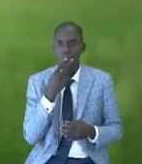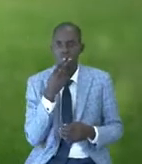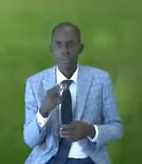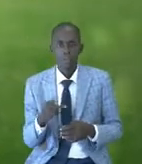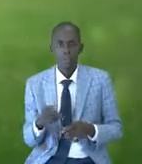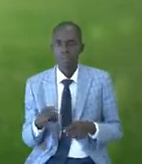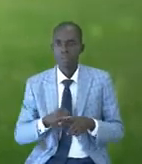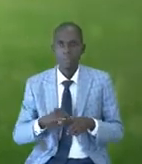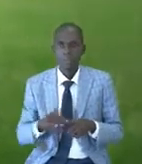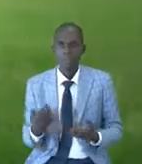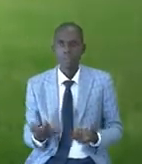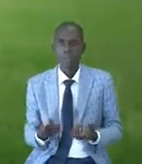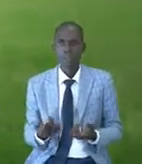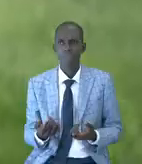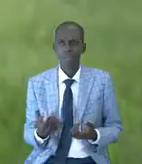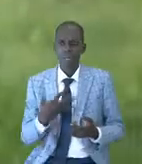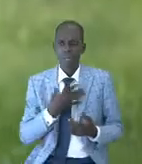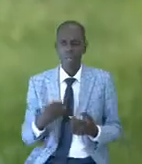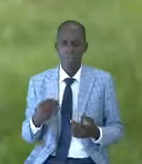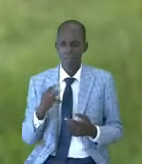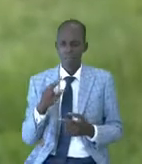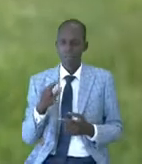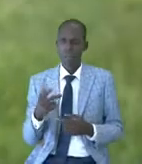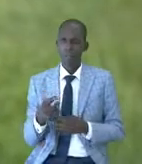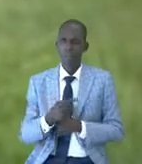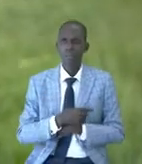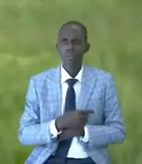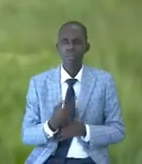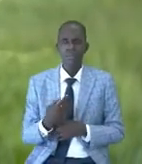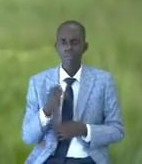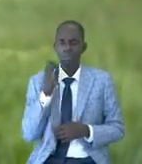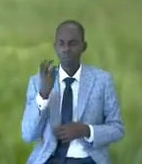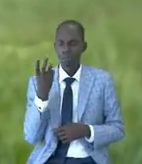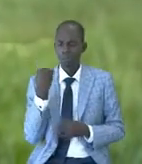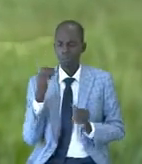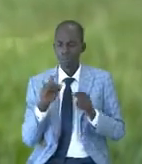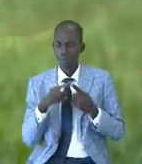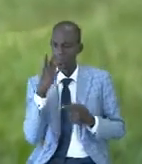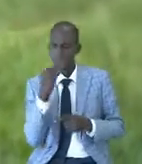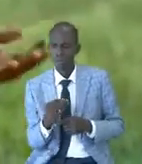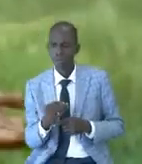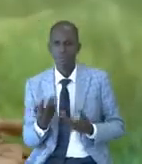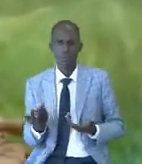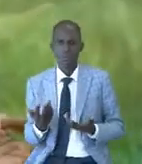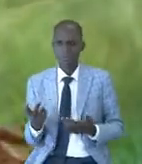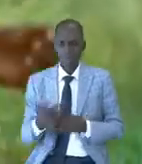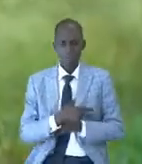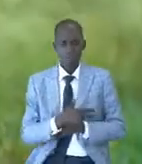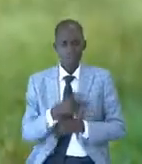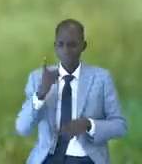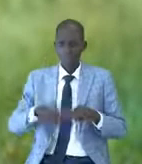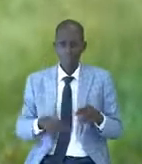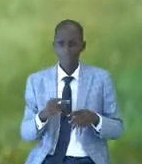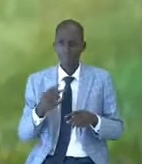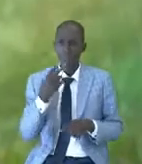started sleeping well over the night because as a result of the drugs I was taking, I couldn't sleep. Third day, I can't smoke. And